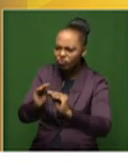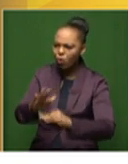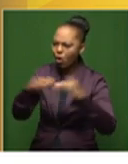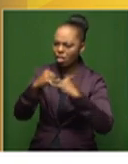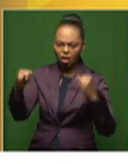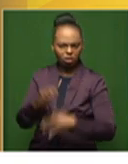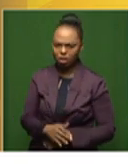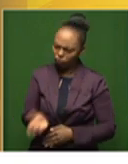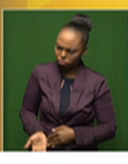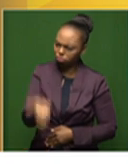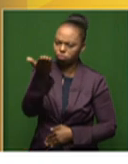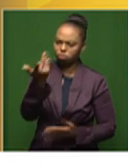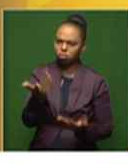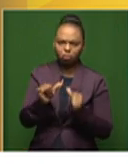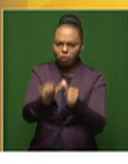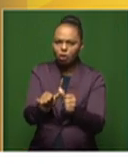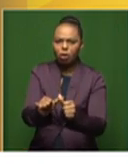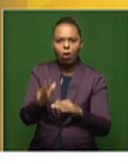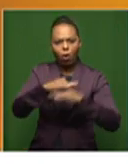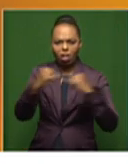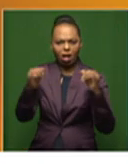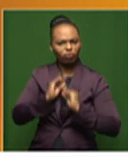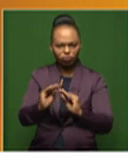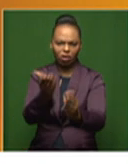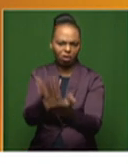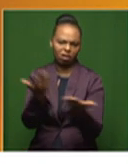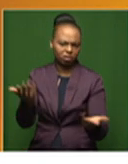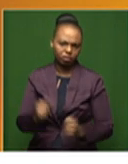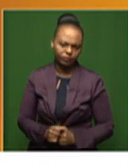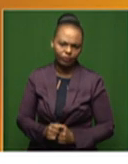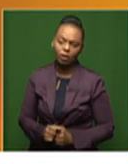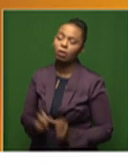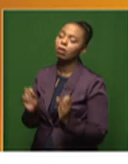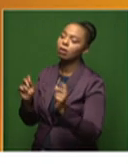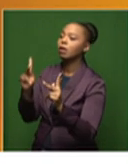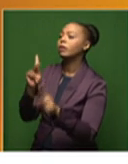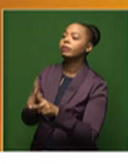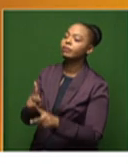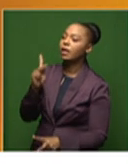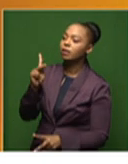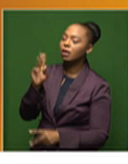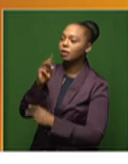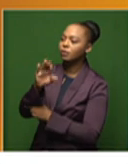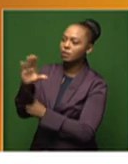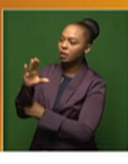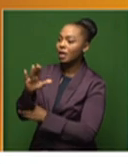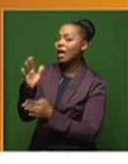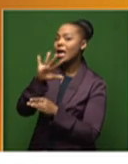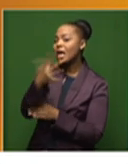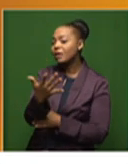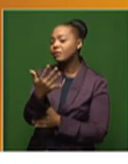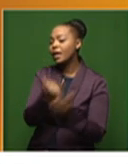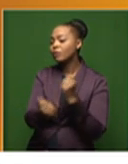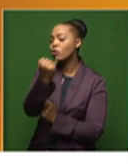online. And a final question, MEC. So if some of the independent schools are